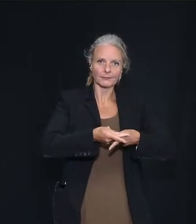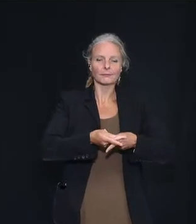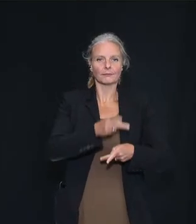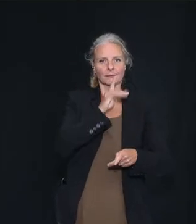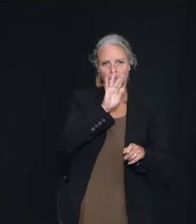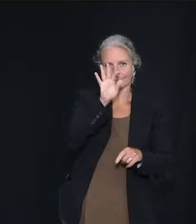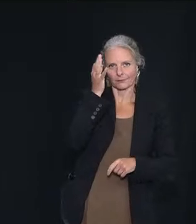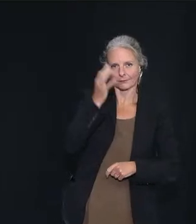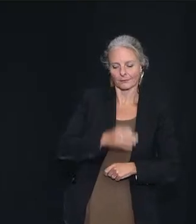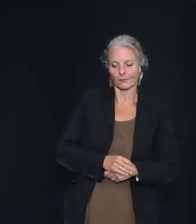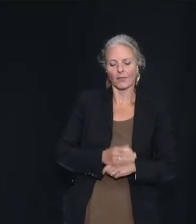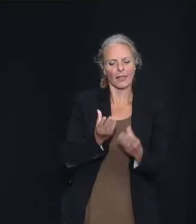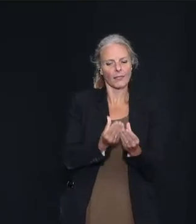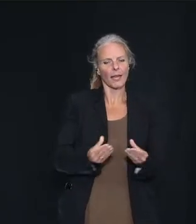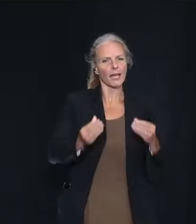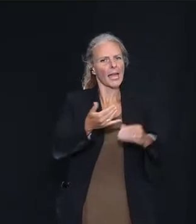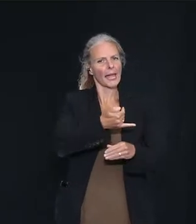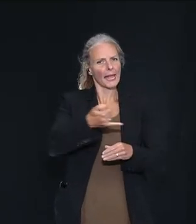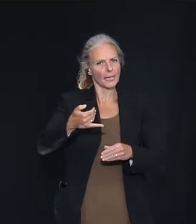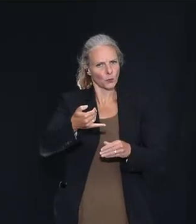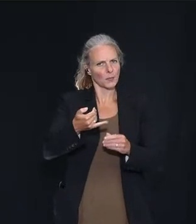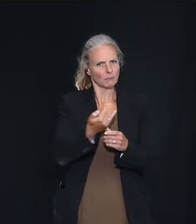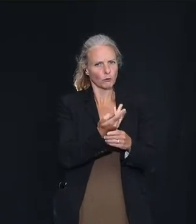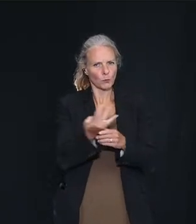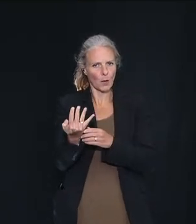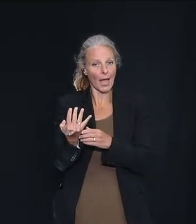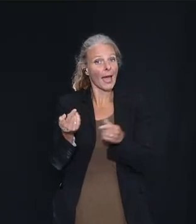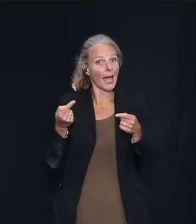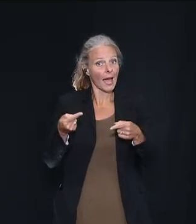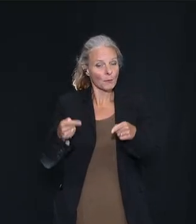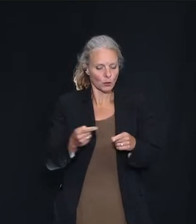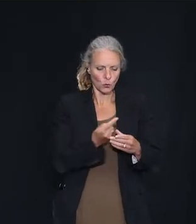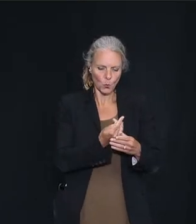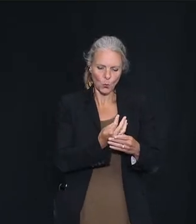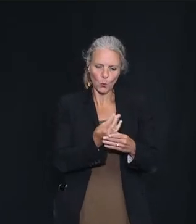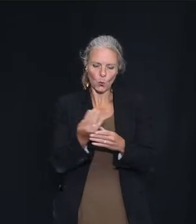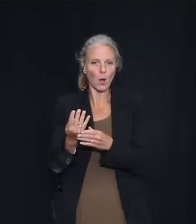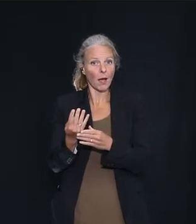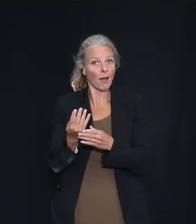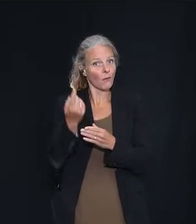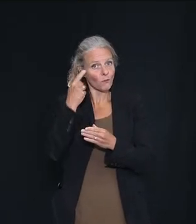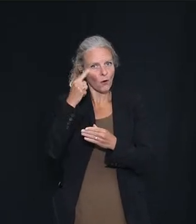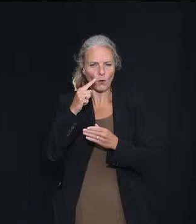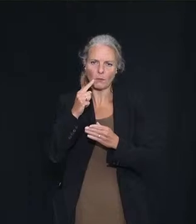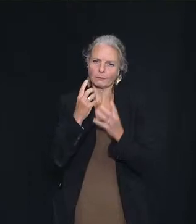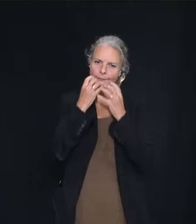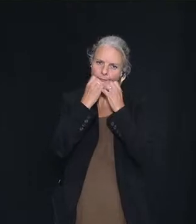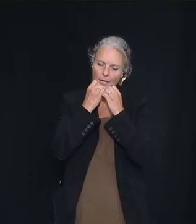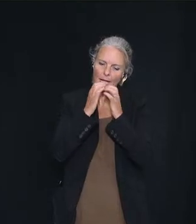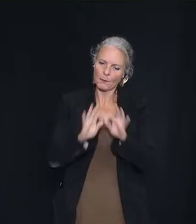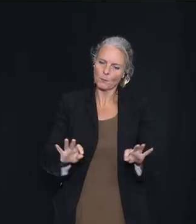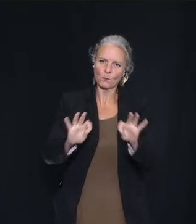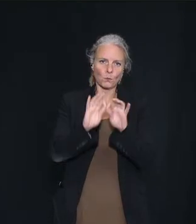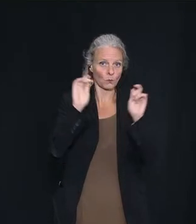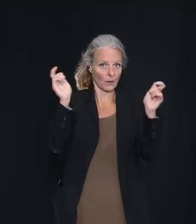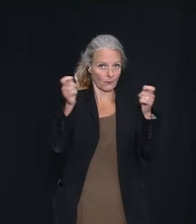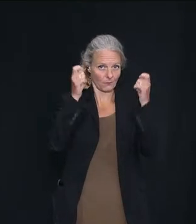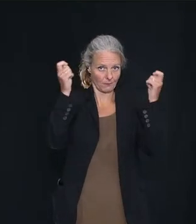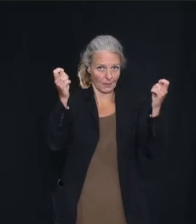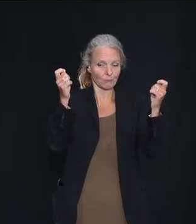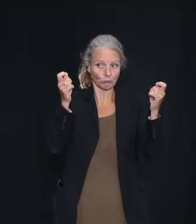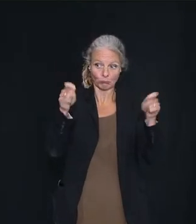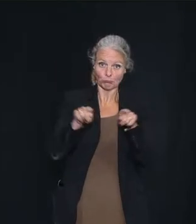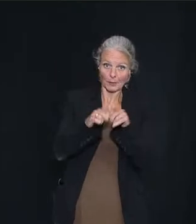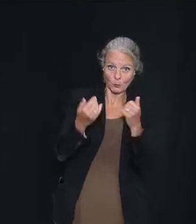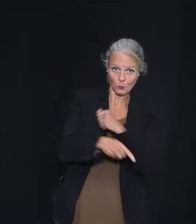the kulik, the traditional Inuit lamp, during important events like today's ceremony. This lamp is used in the north